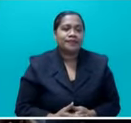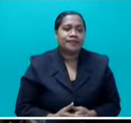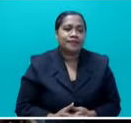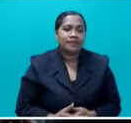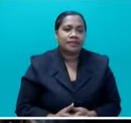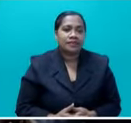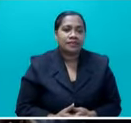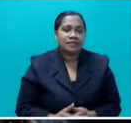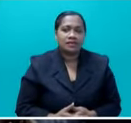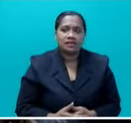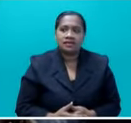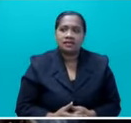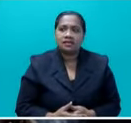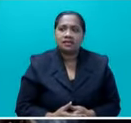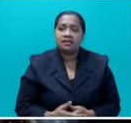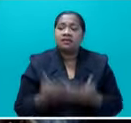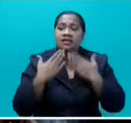I just want to make